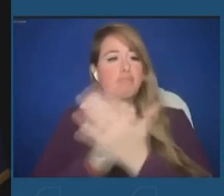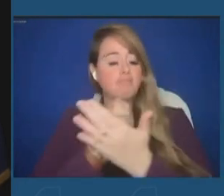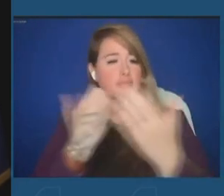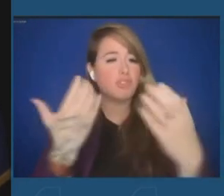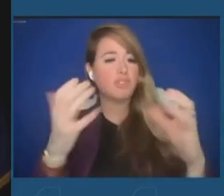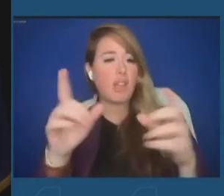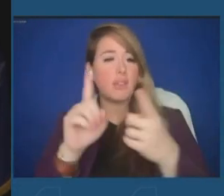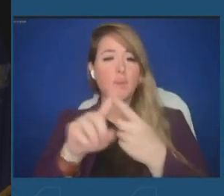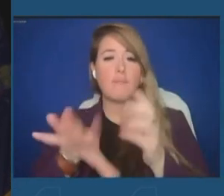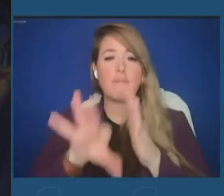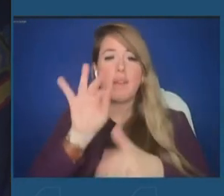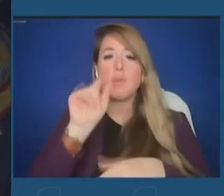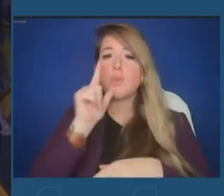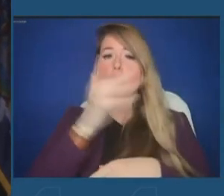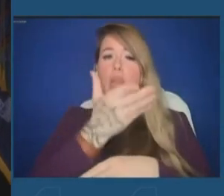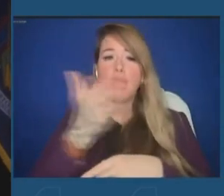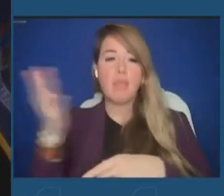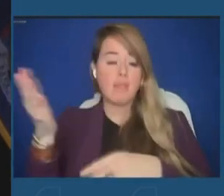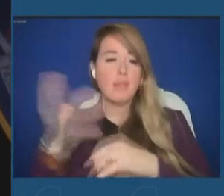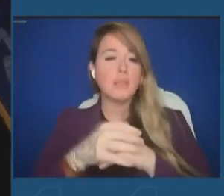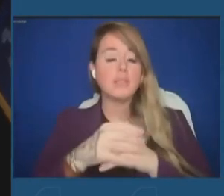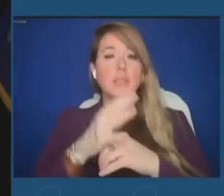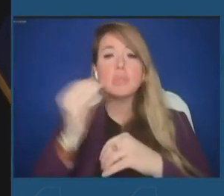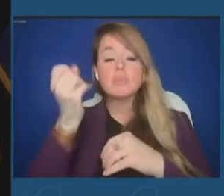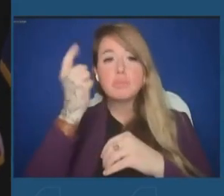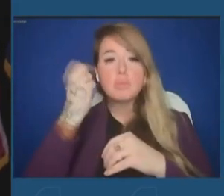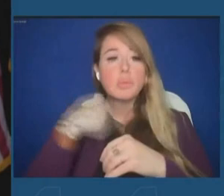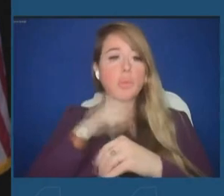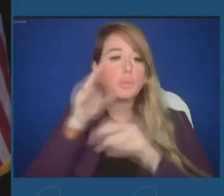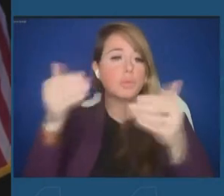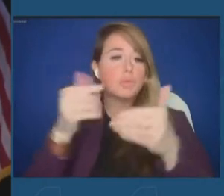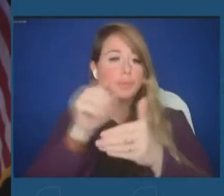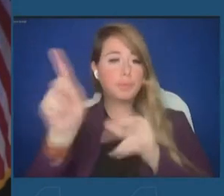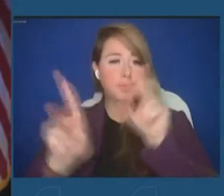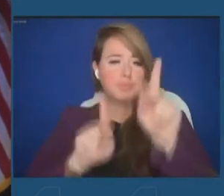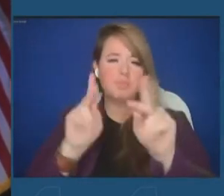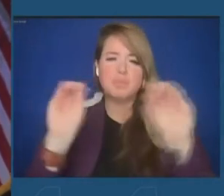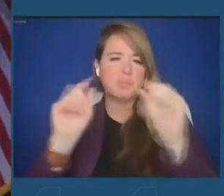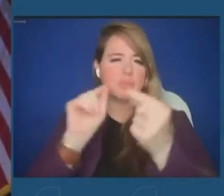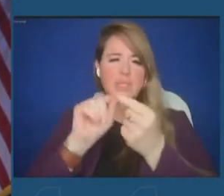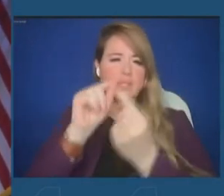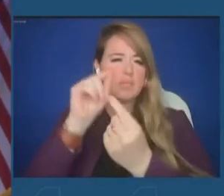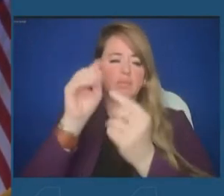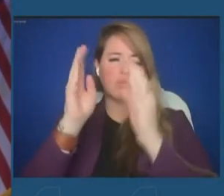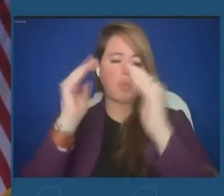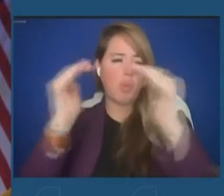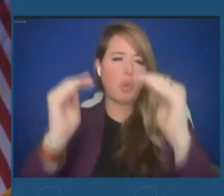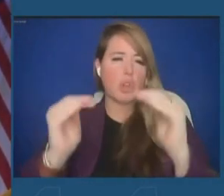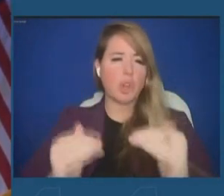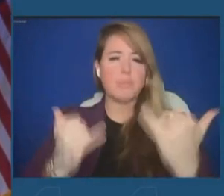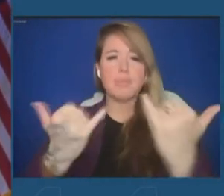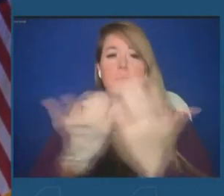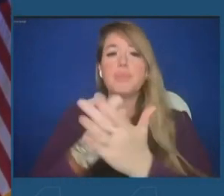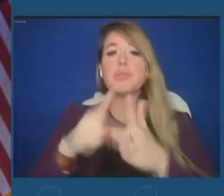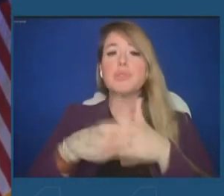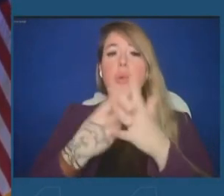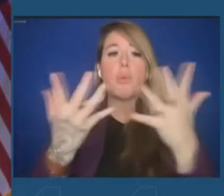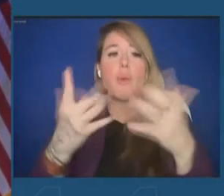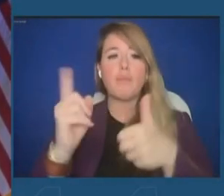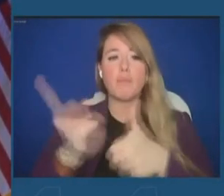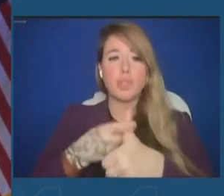note. These names are, and we're going to introduce these people in no particular order at all. So let's begin with the first.